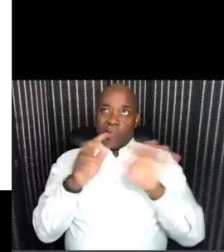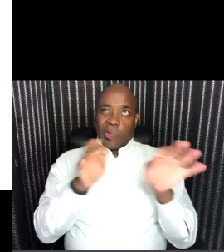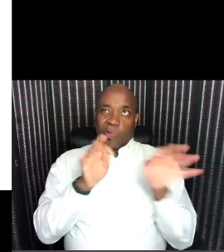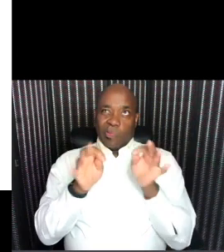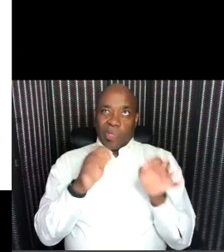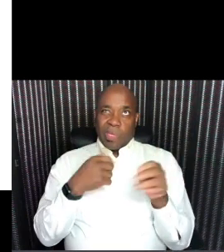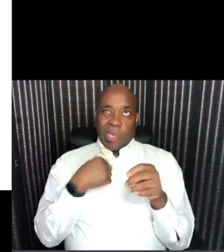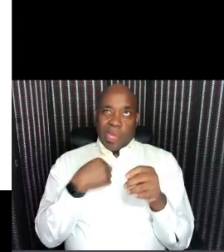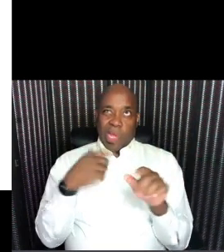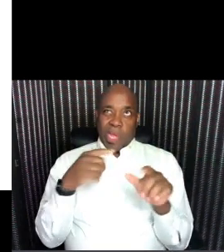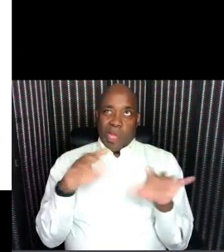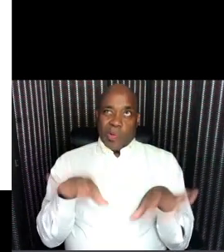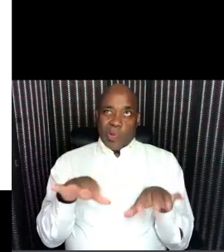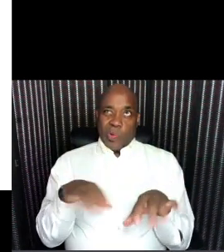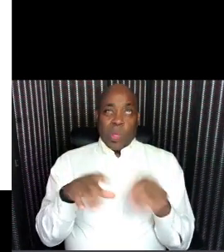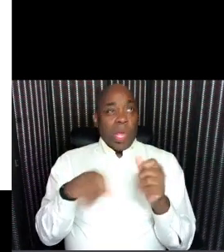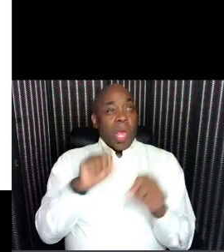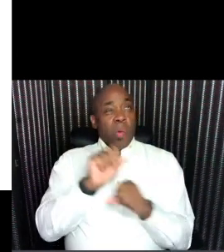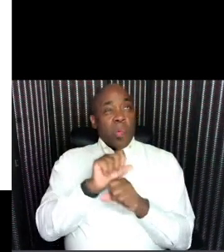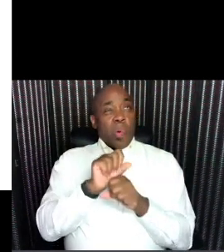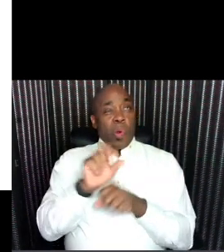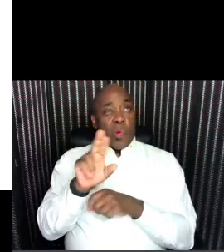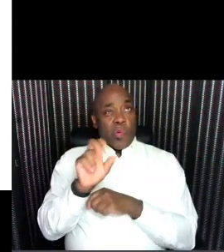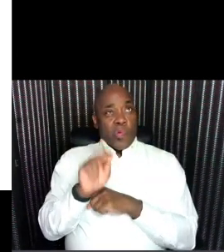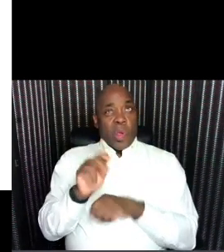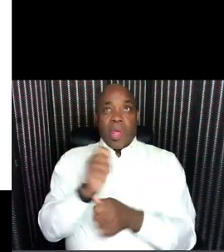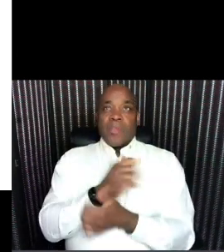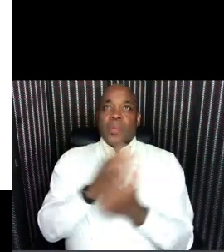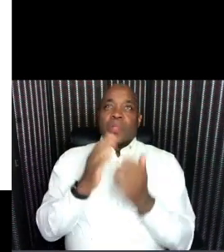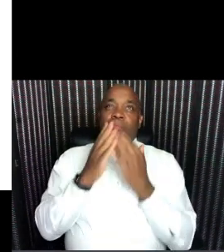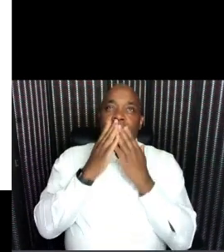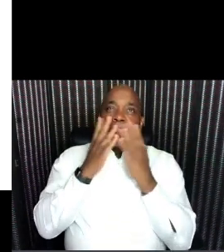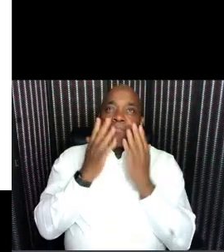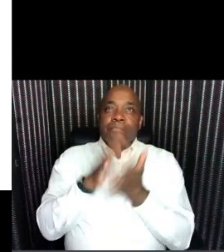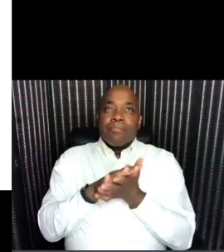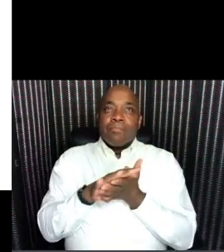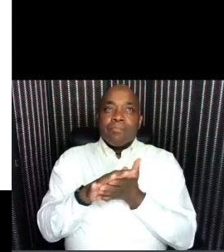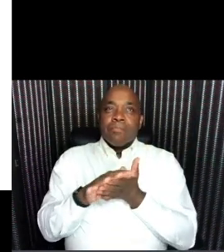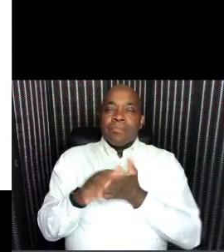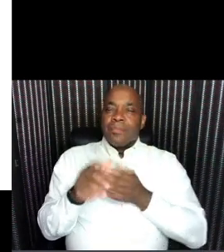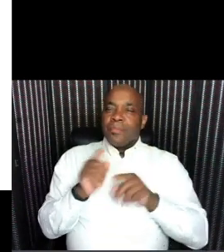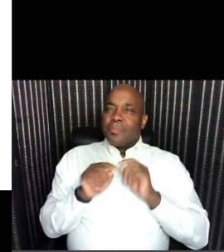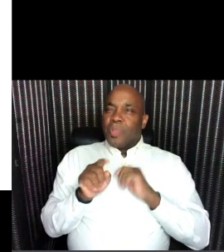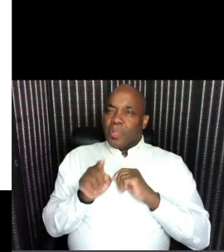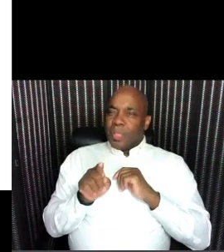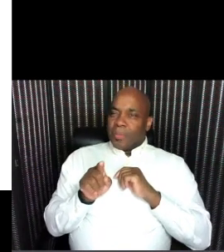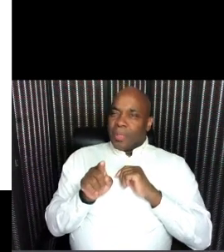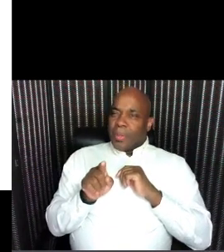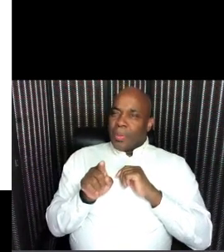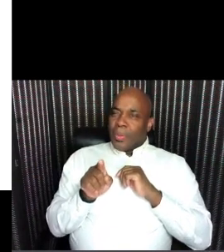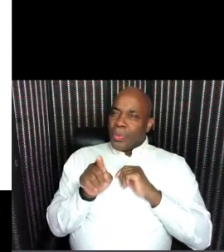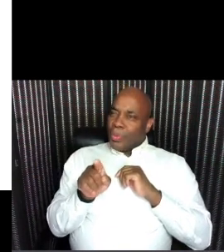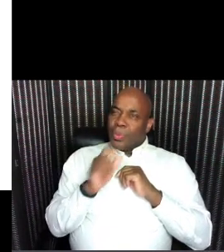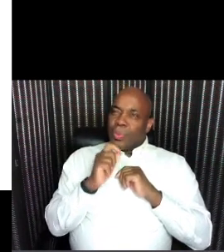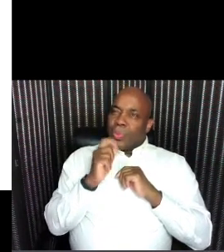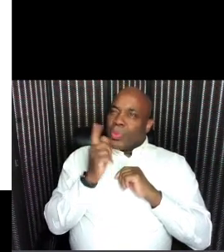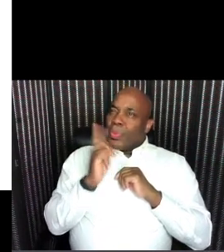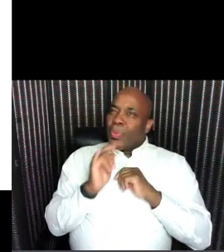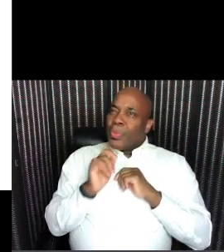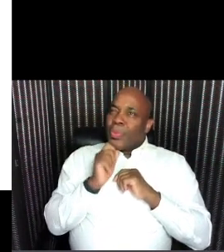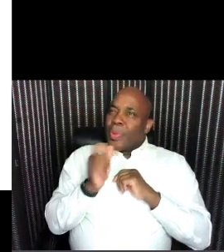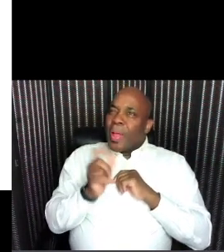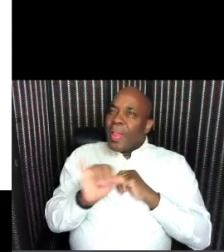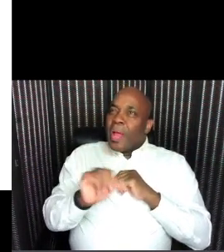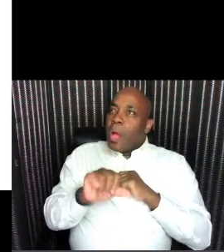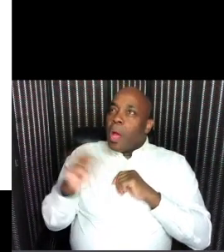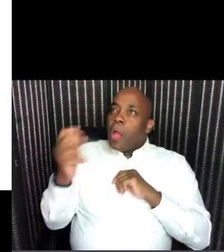Rollins, everyone was very nice, but they would often go like, you're not like all the other historians I know, or you're